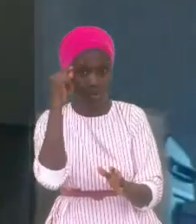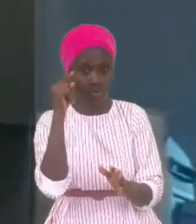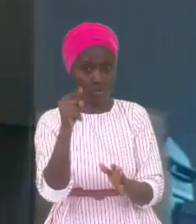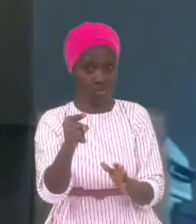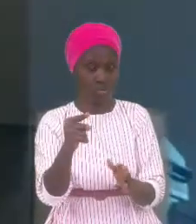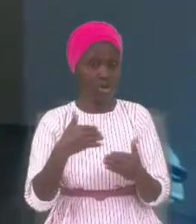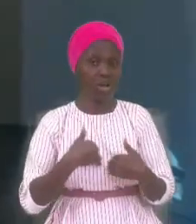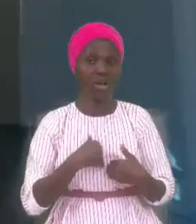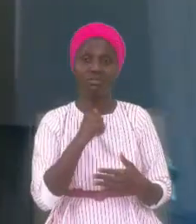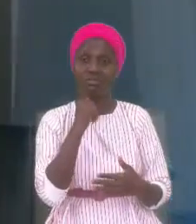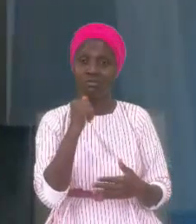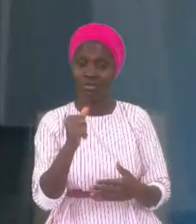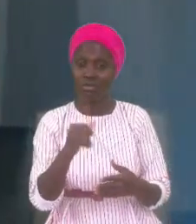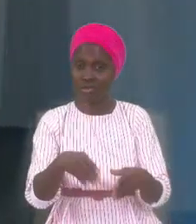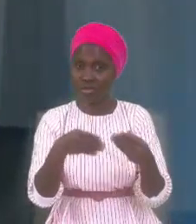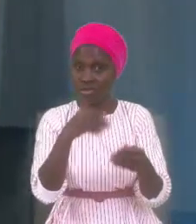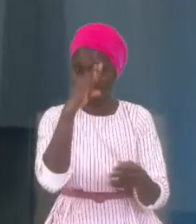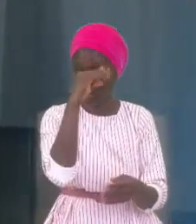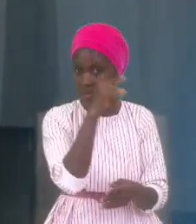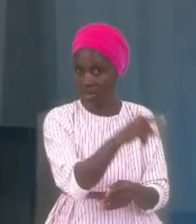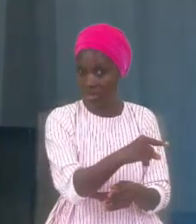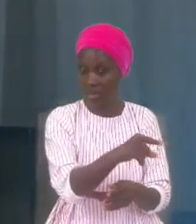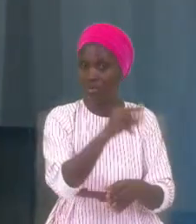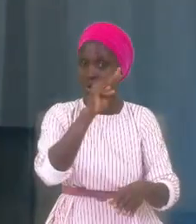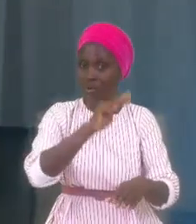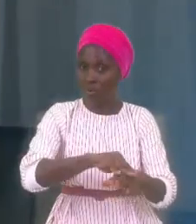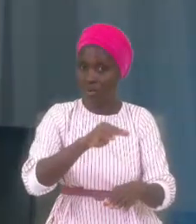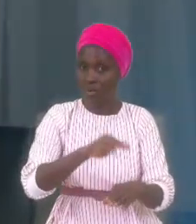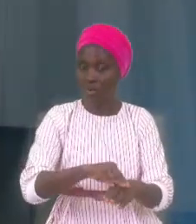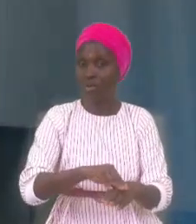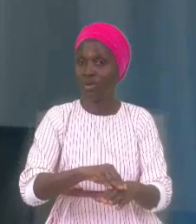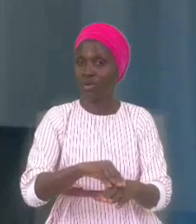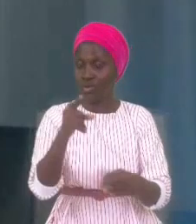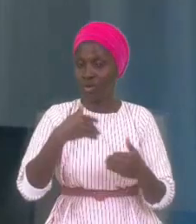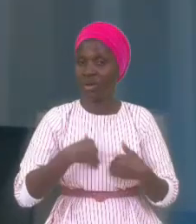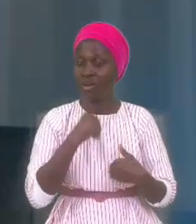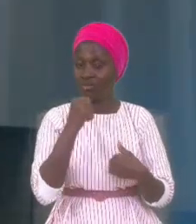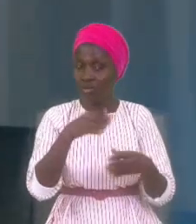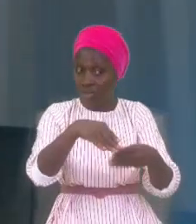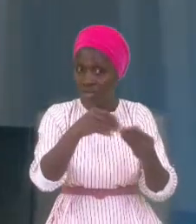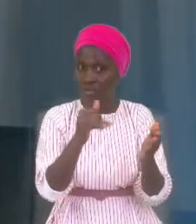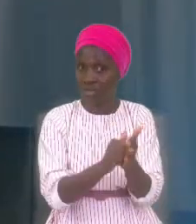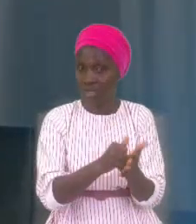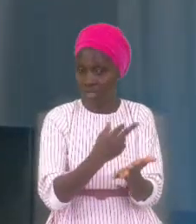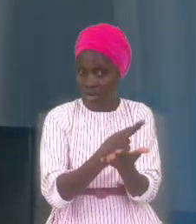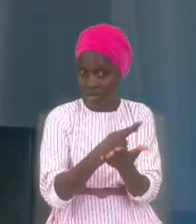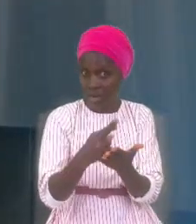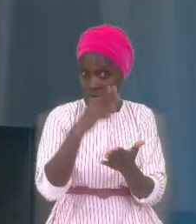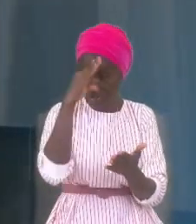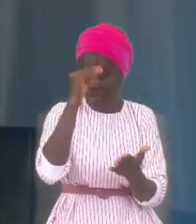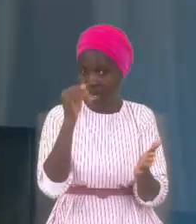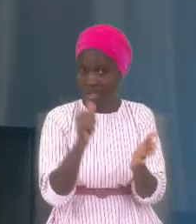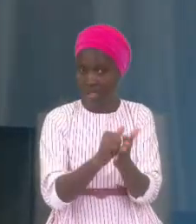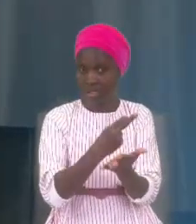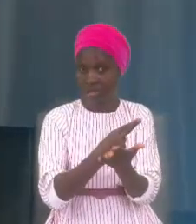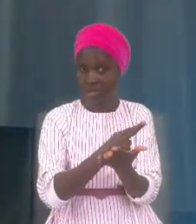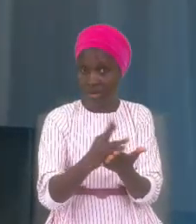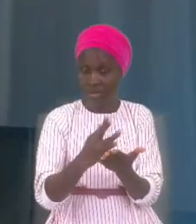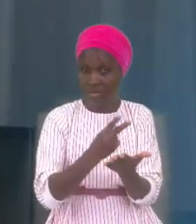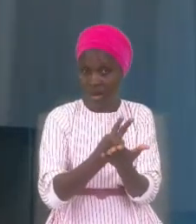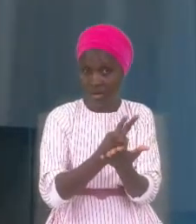not given him, the righteous man, the righteous lady, and the righteous